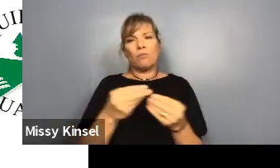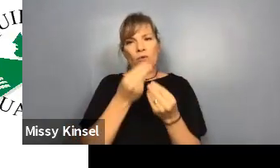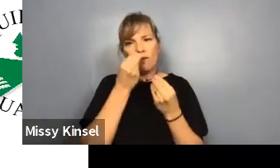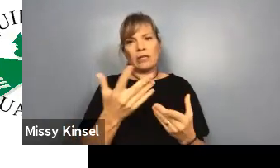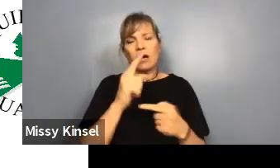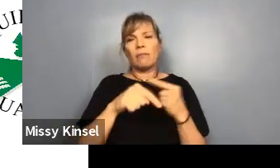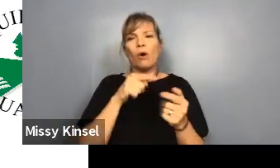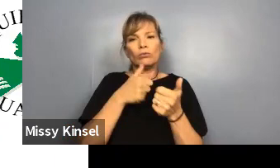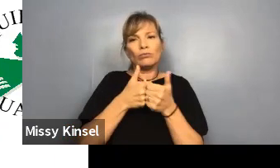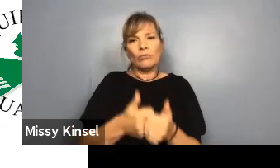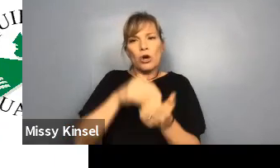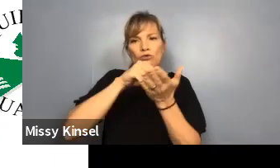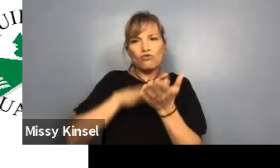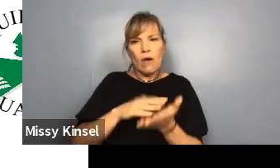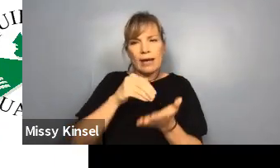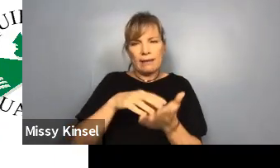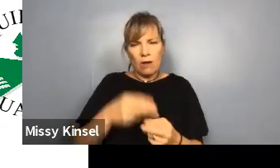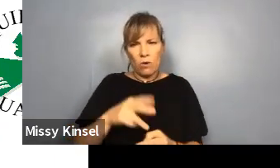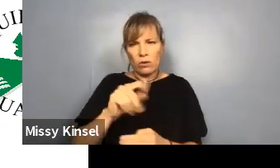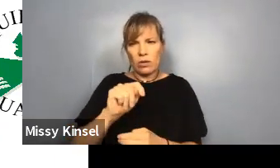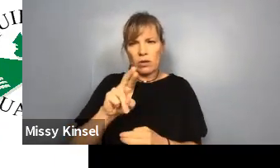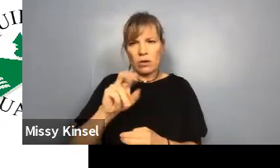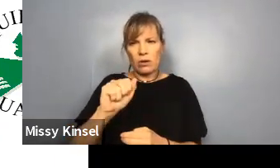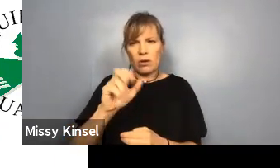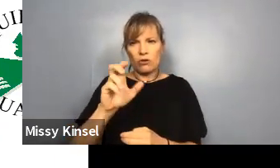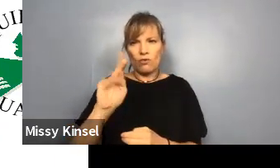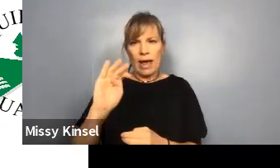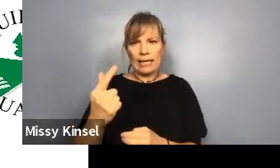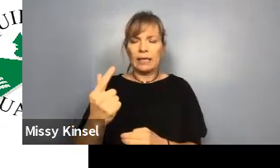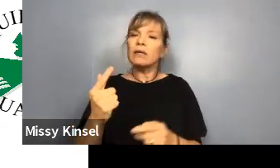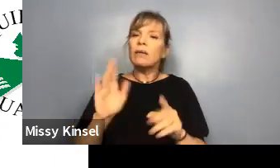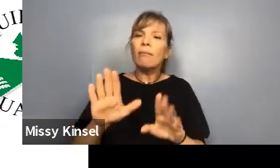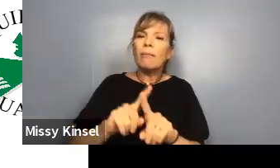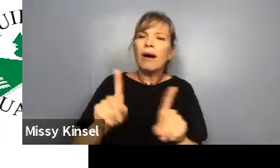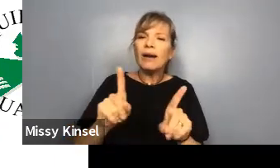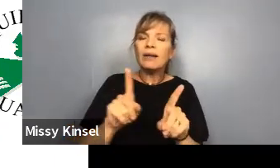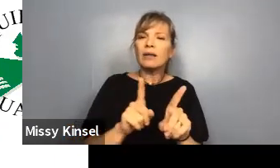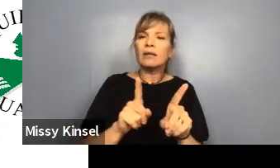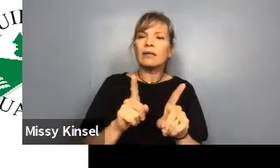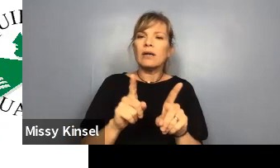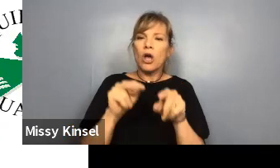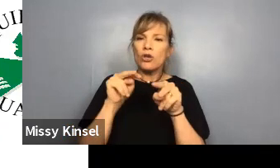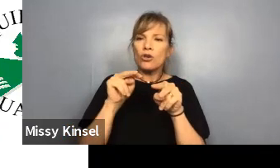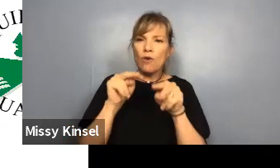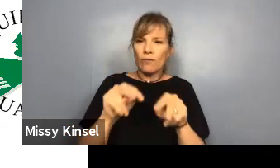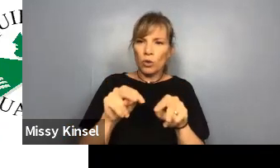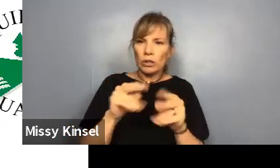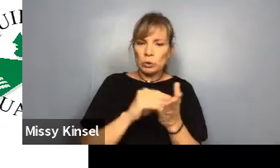on tracking, but we want to be able to look at where your